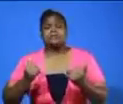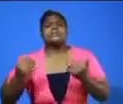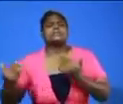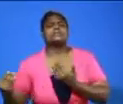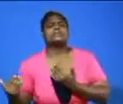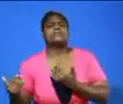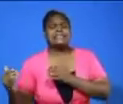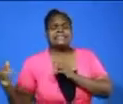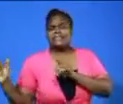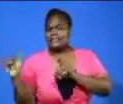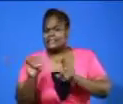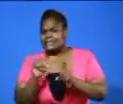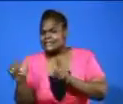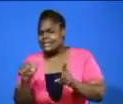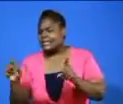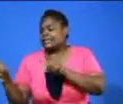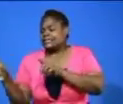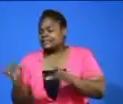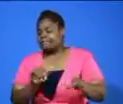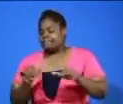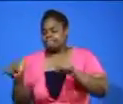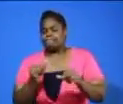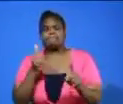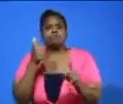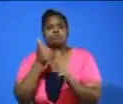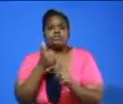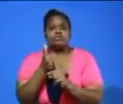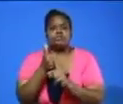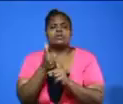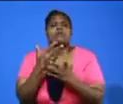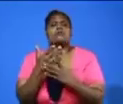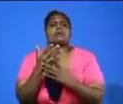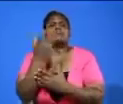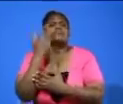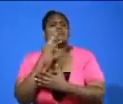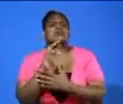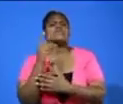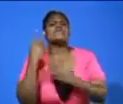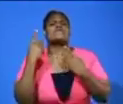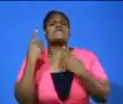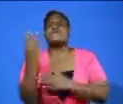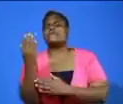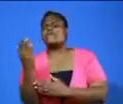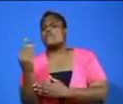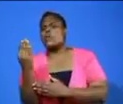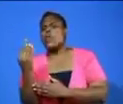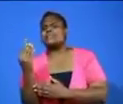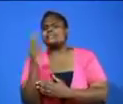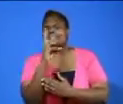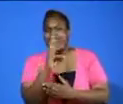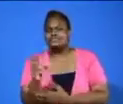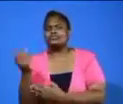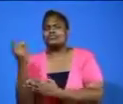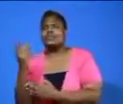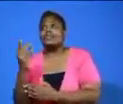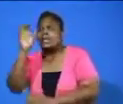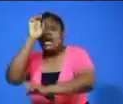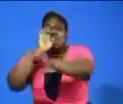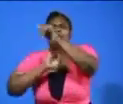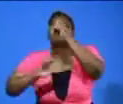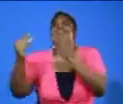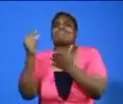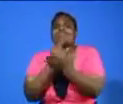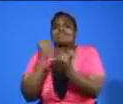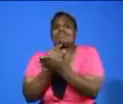same implications. It's the proclamation of Revelation 14, 6 through 12, the everlasting gospel with a